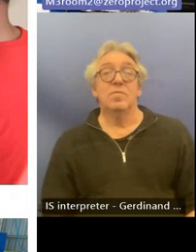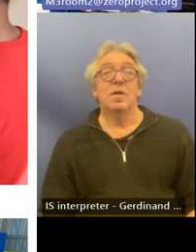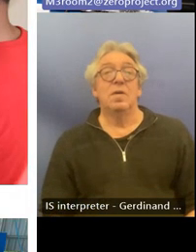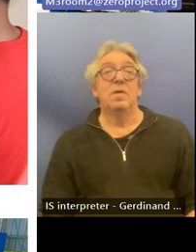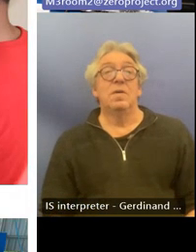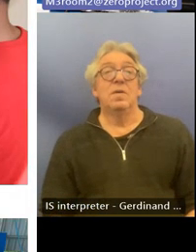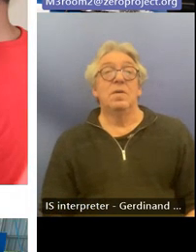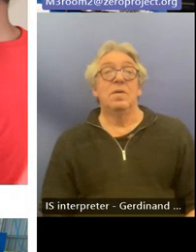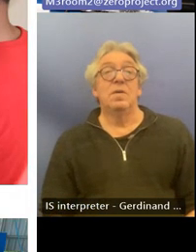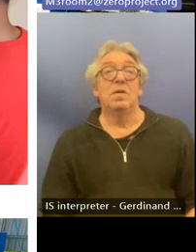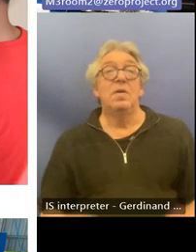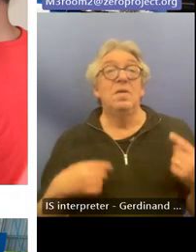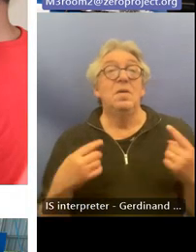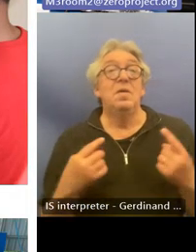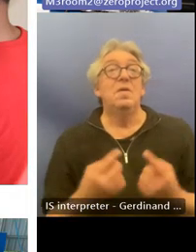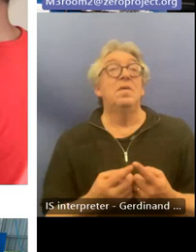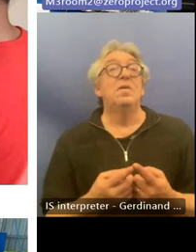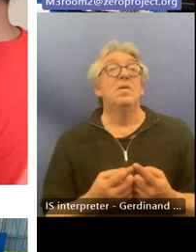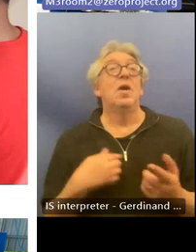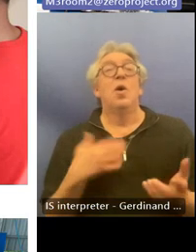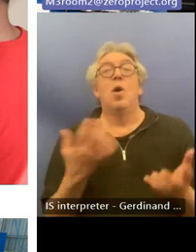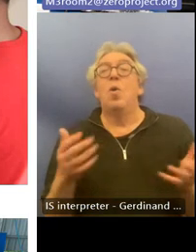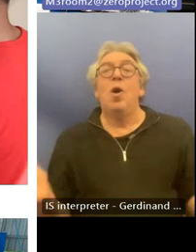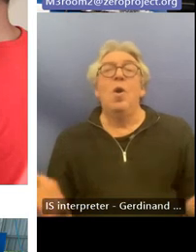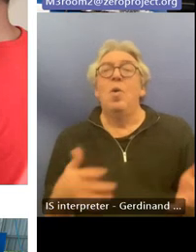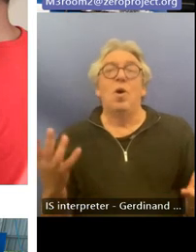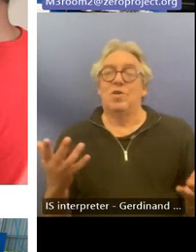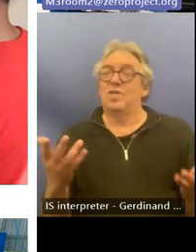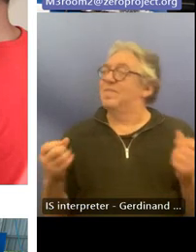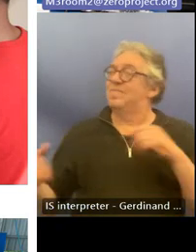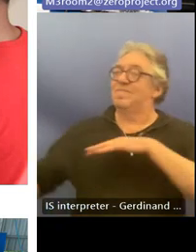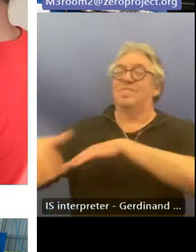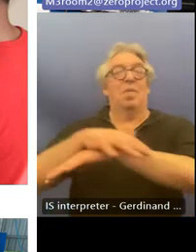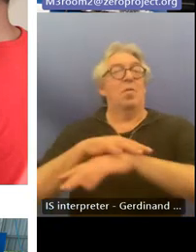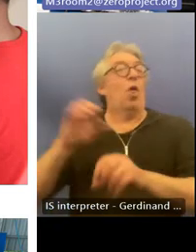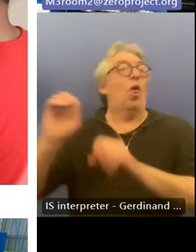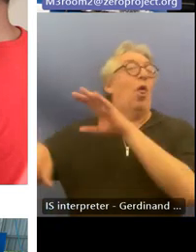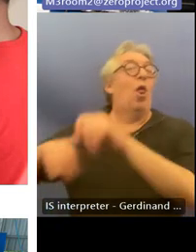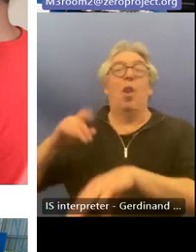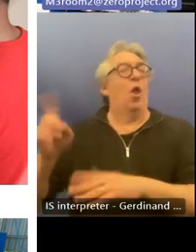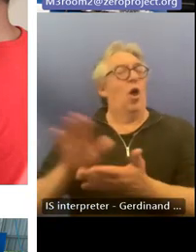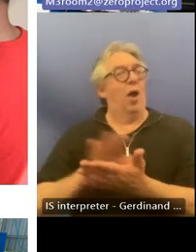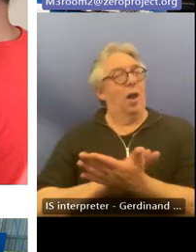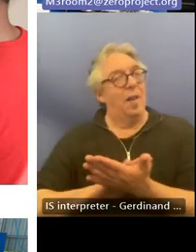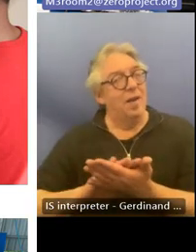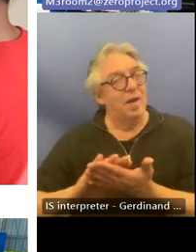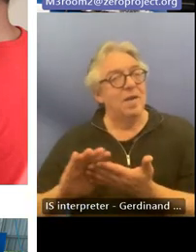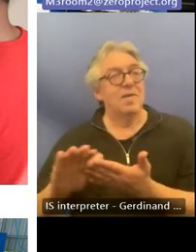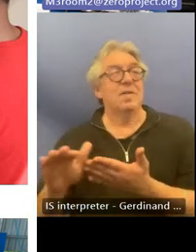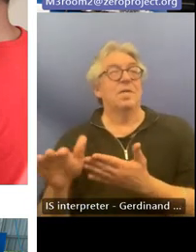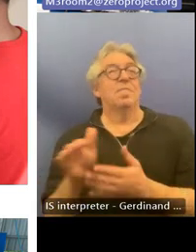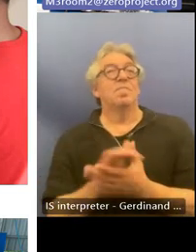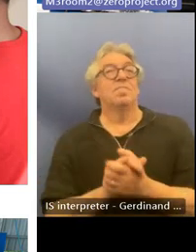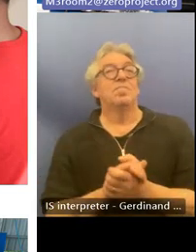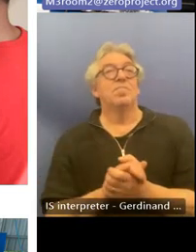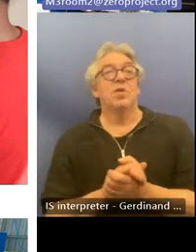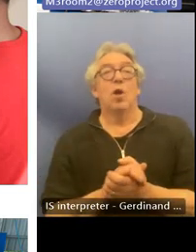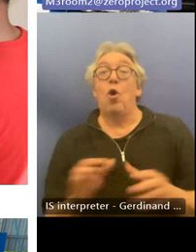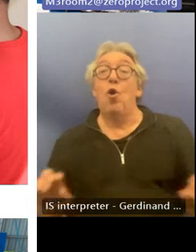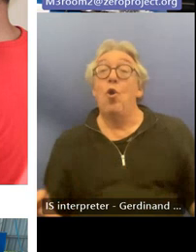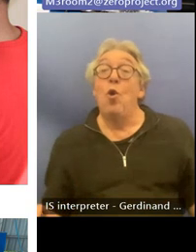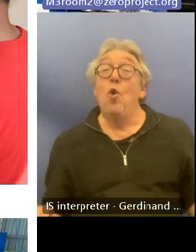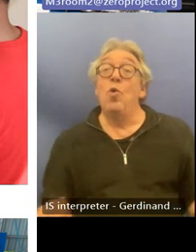is the purpose of this one is promote the clean environment and providing job opportunity for youth with disability and the youth